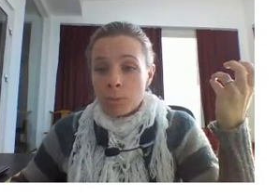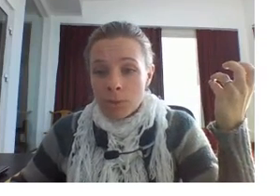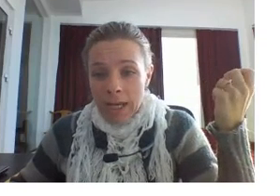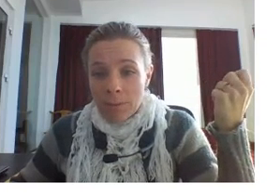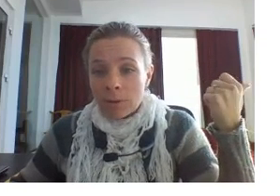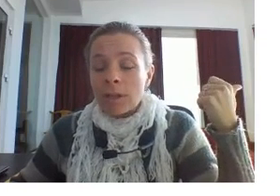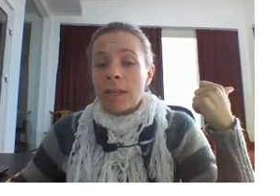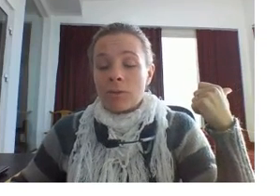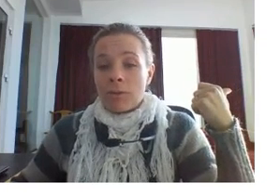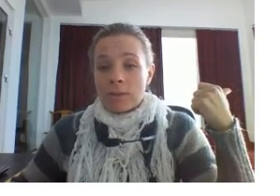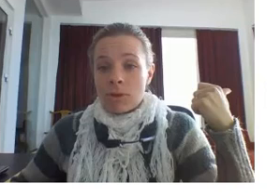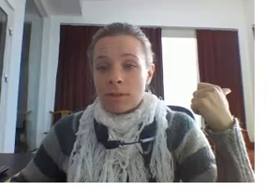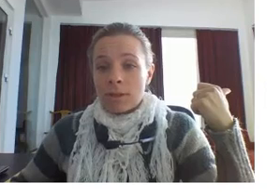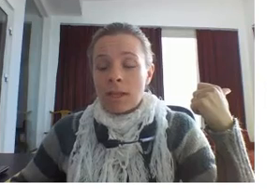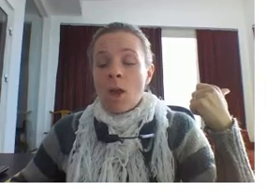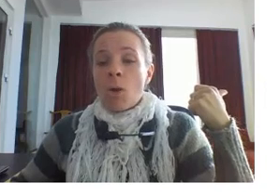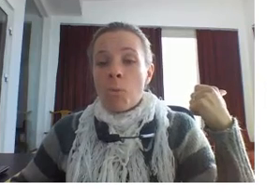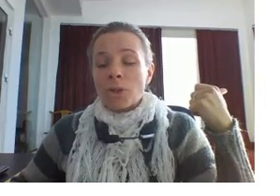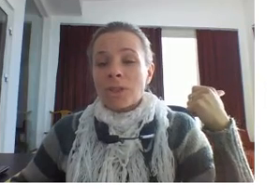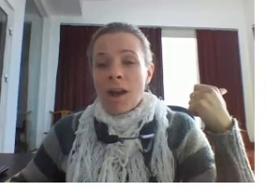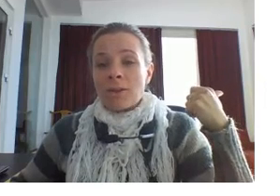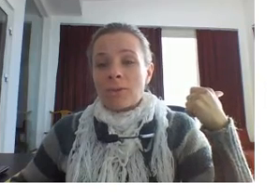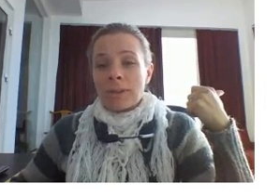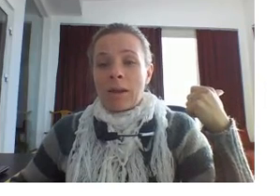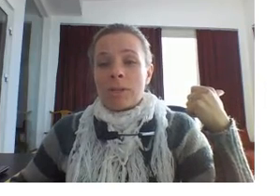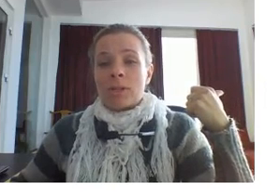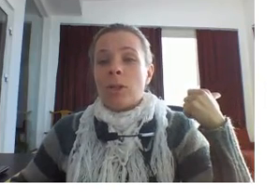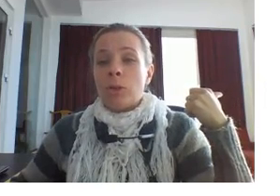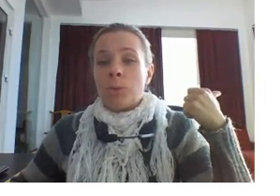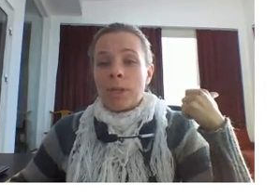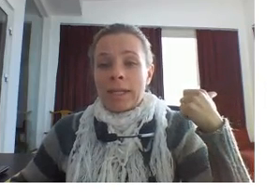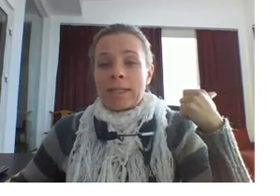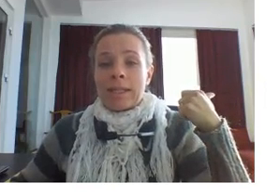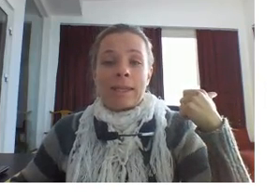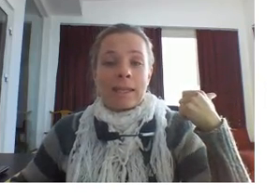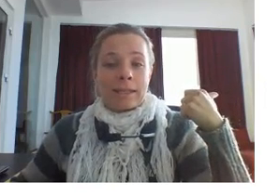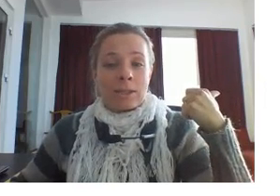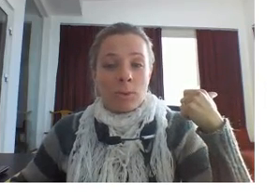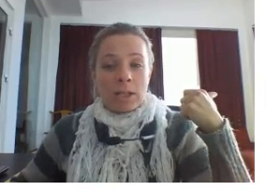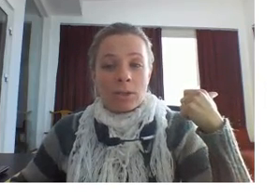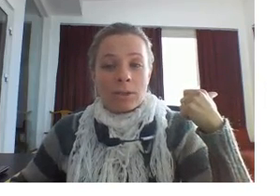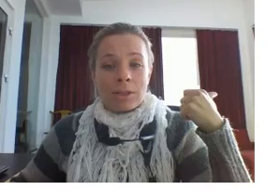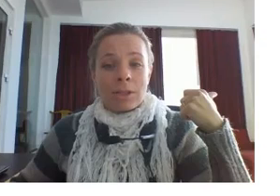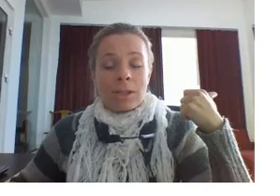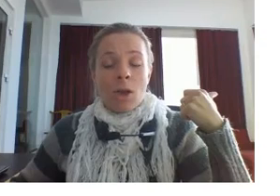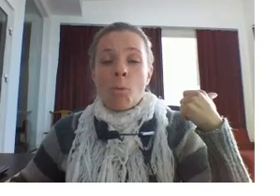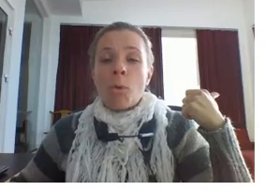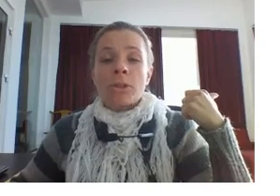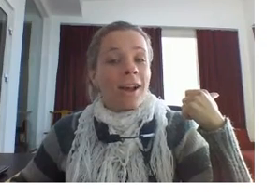if you want to book a table in a restaurant. What kind of language you need in that situation?